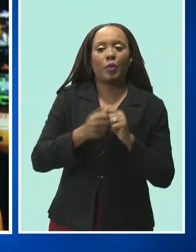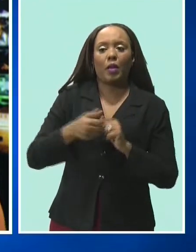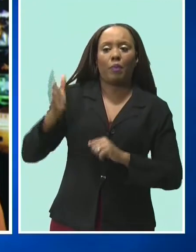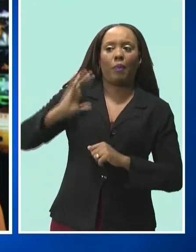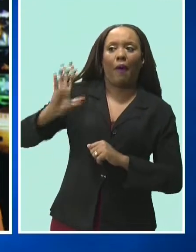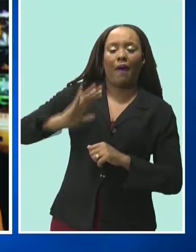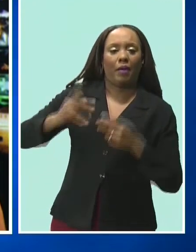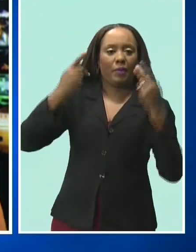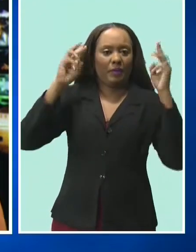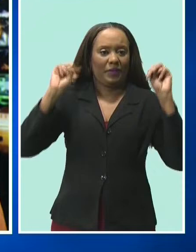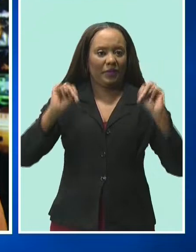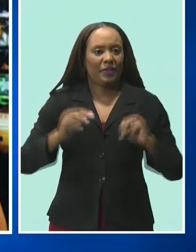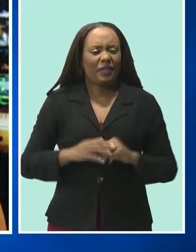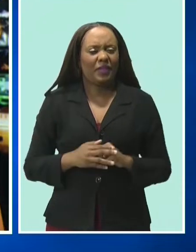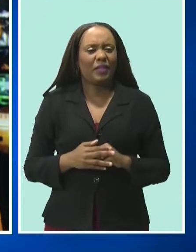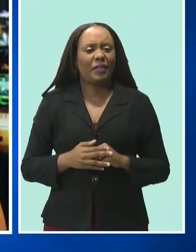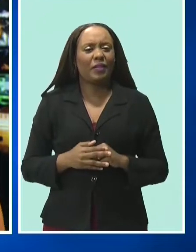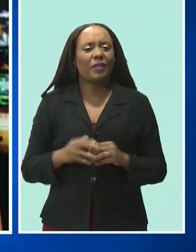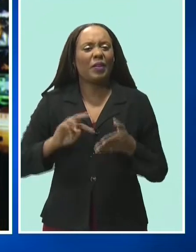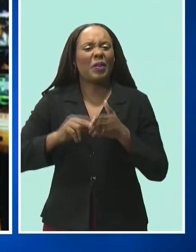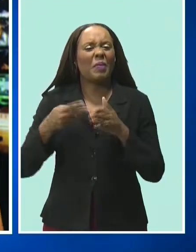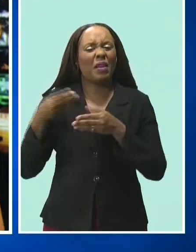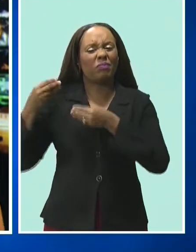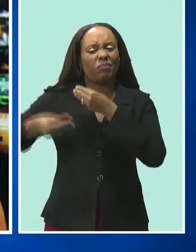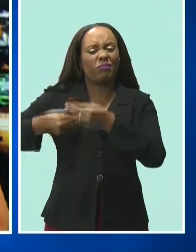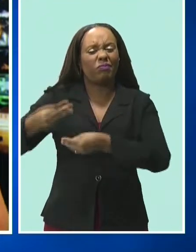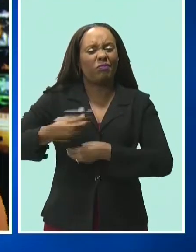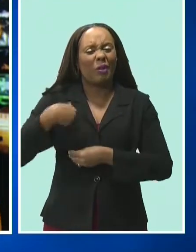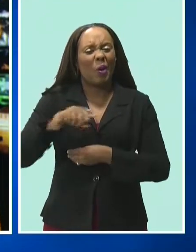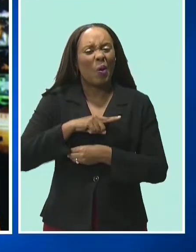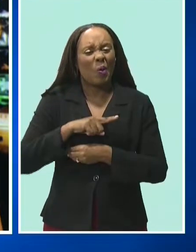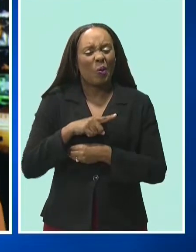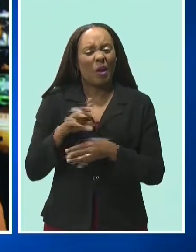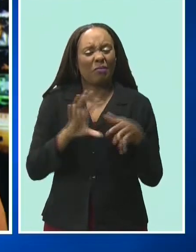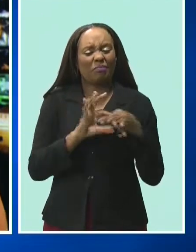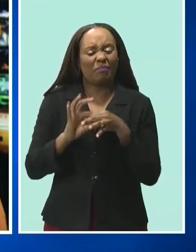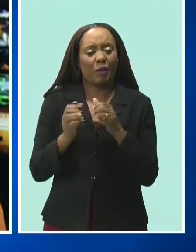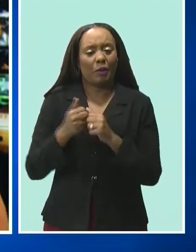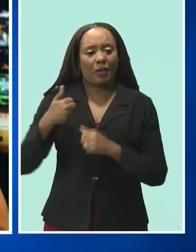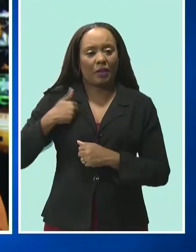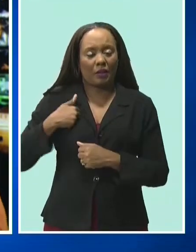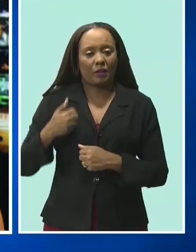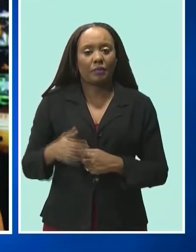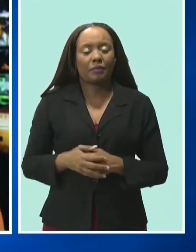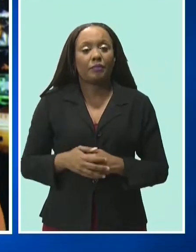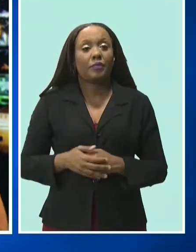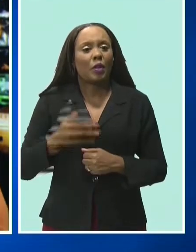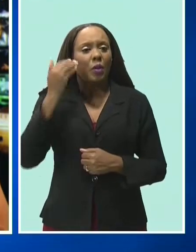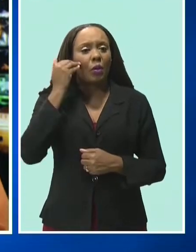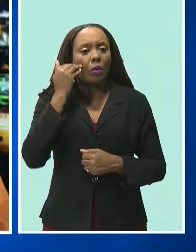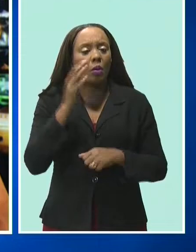You know, Barbados will be hosting the United Nations Conference on Trade and Development in October.